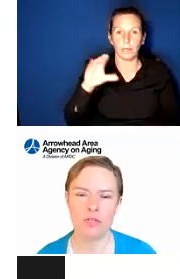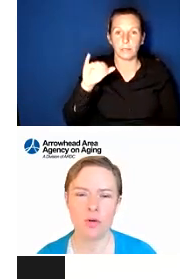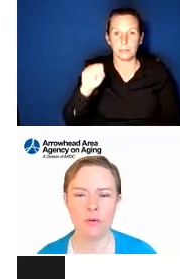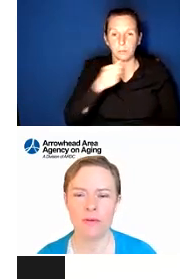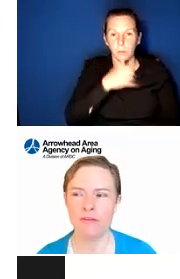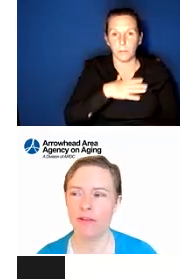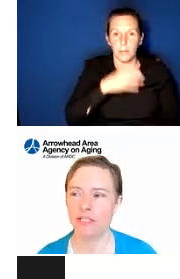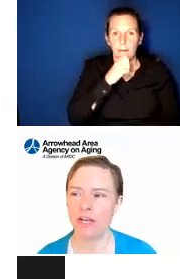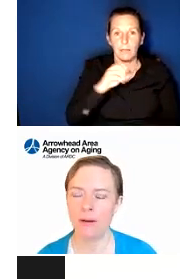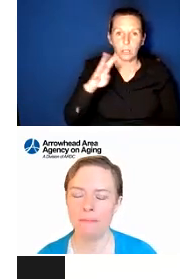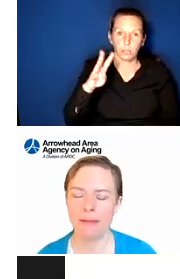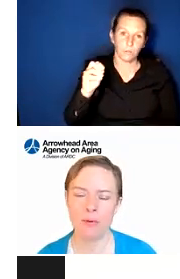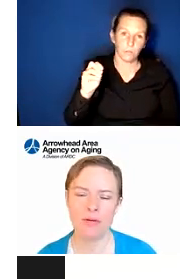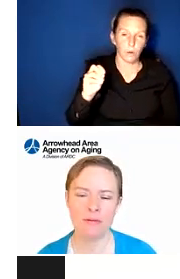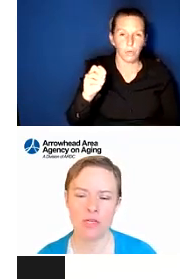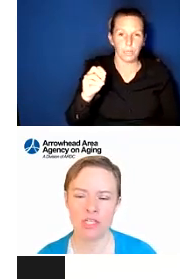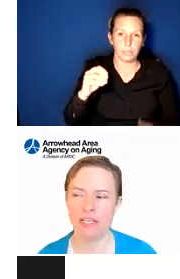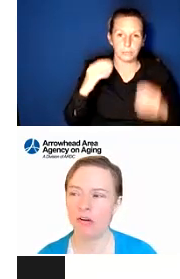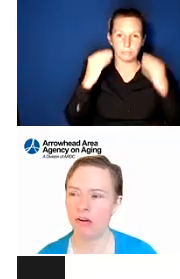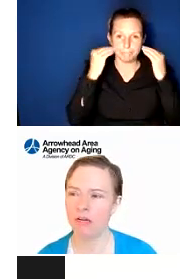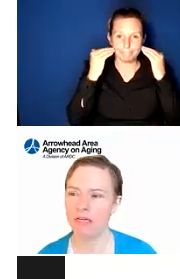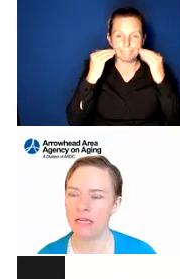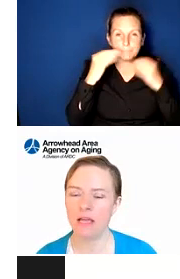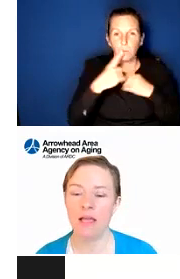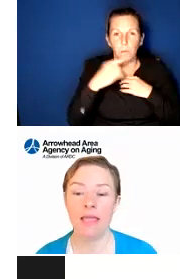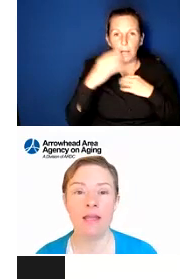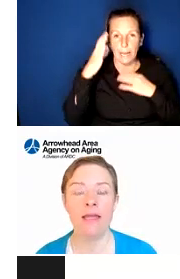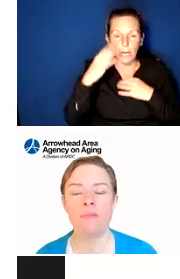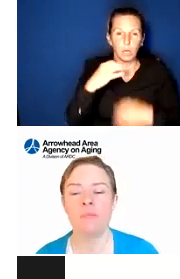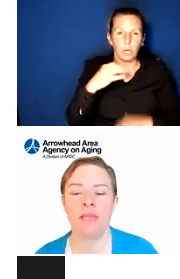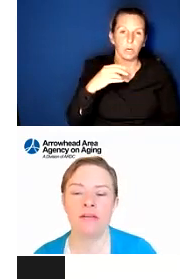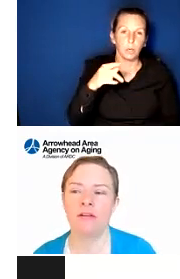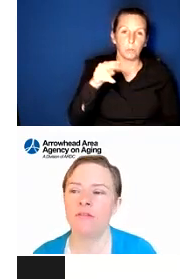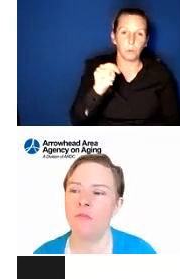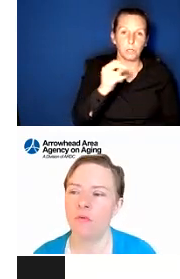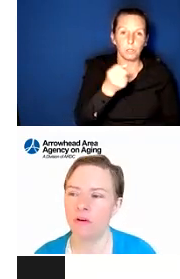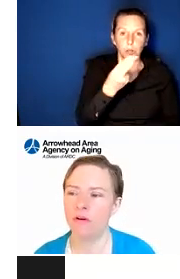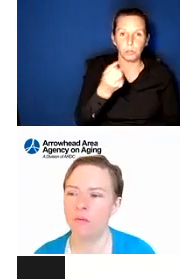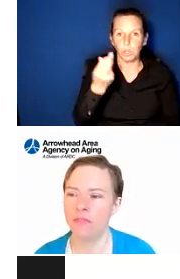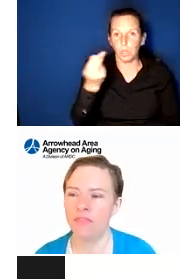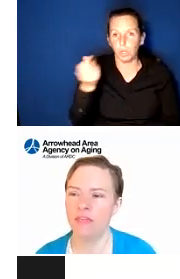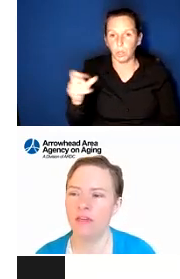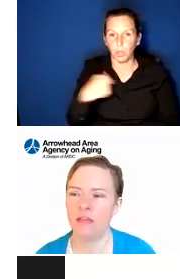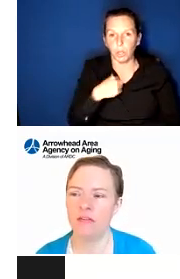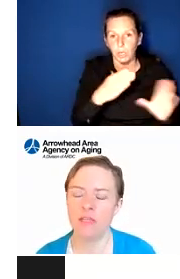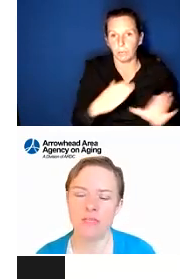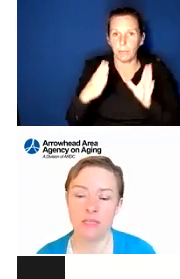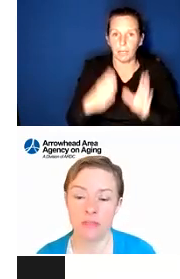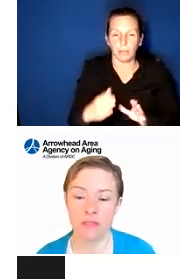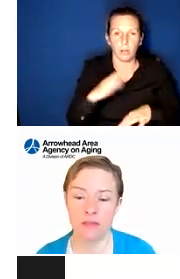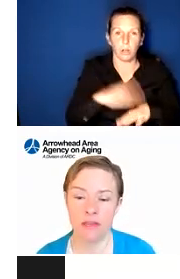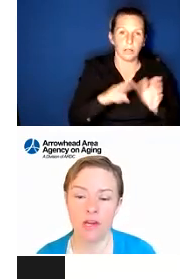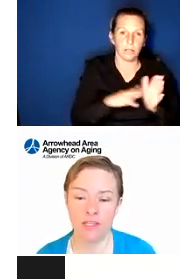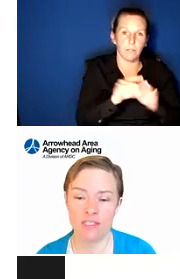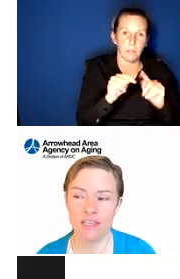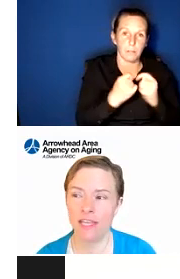with short, wavy reddish hair. My pronouns are she and her. And I am a planner with on the development team at